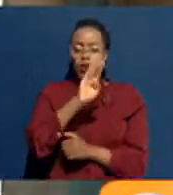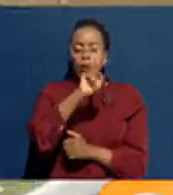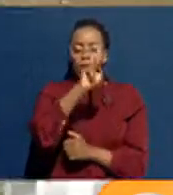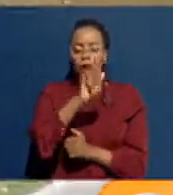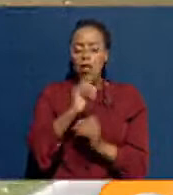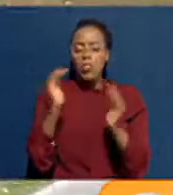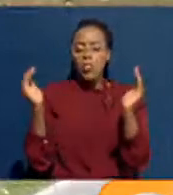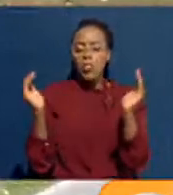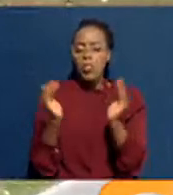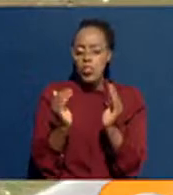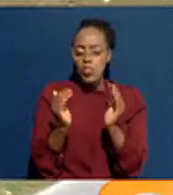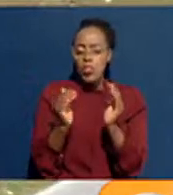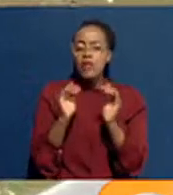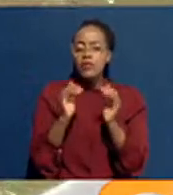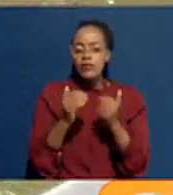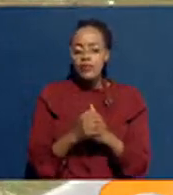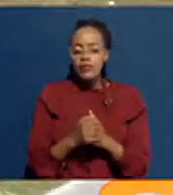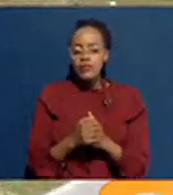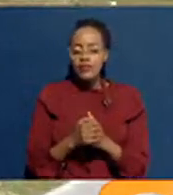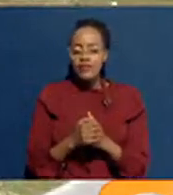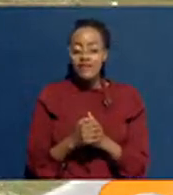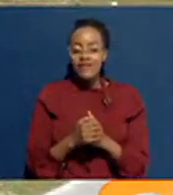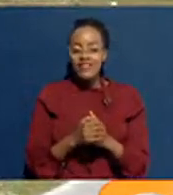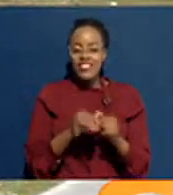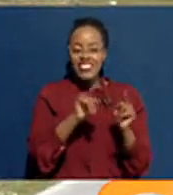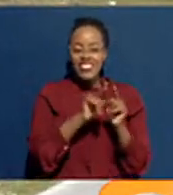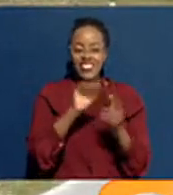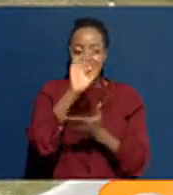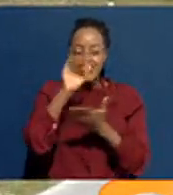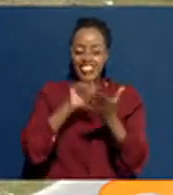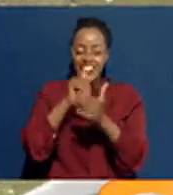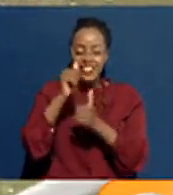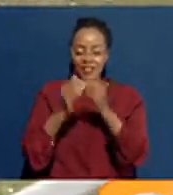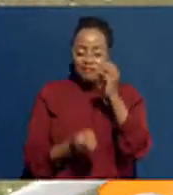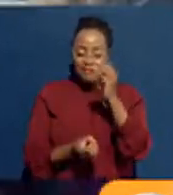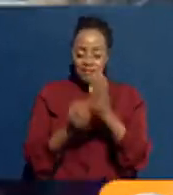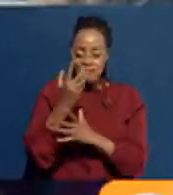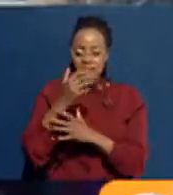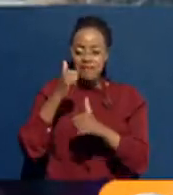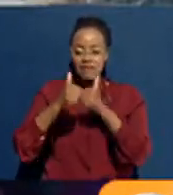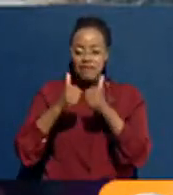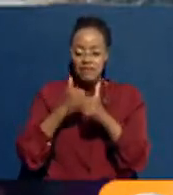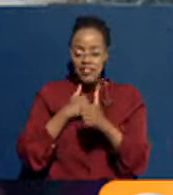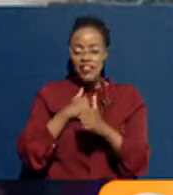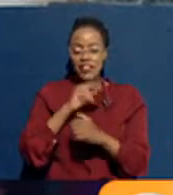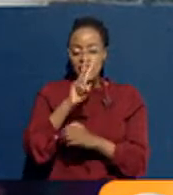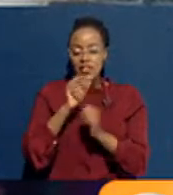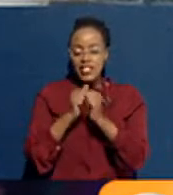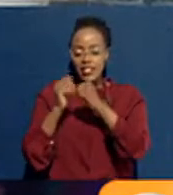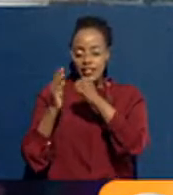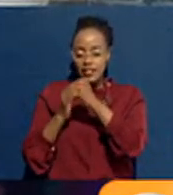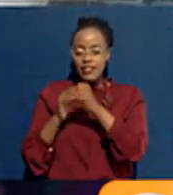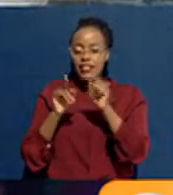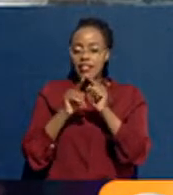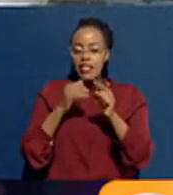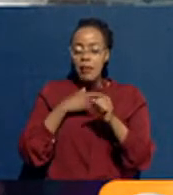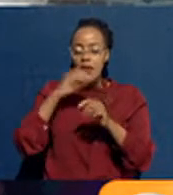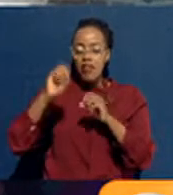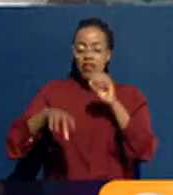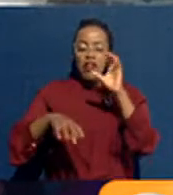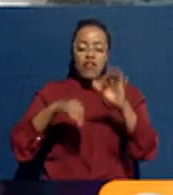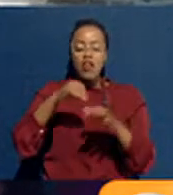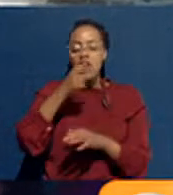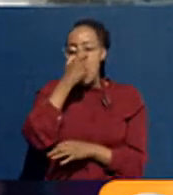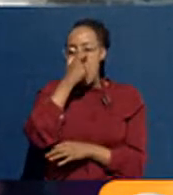tumeshinda. This evacuation center that was set up in 2019 is currently littered with old cans